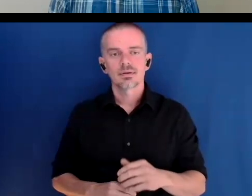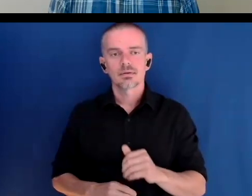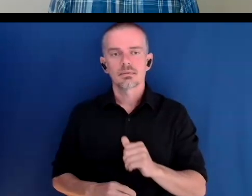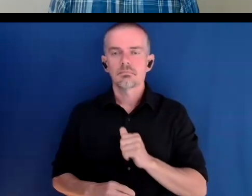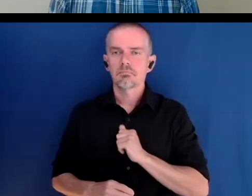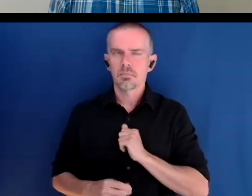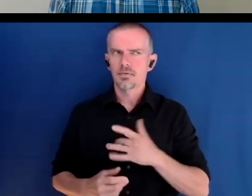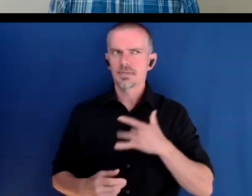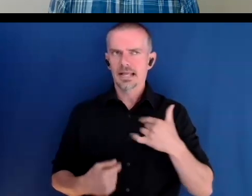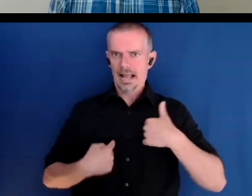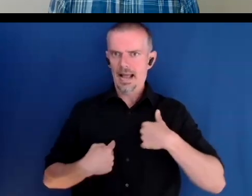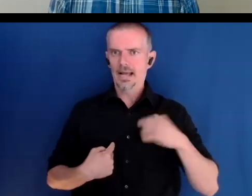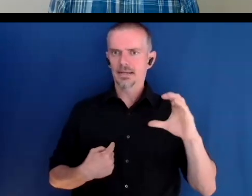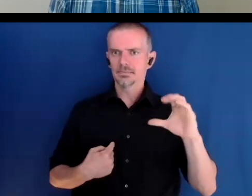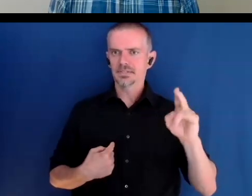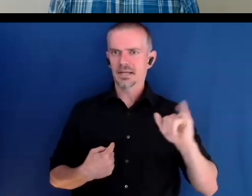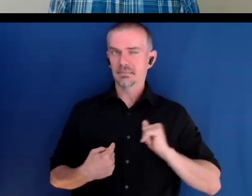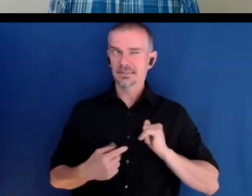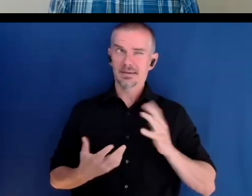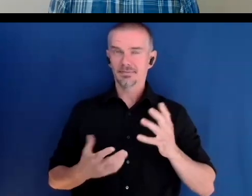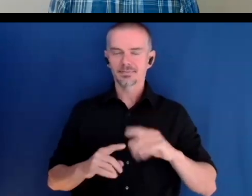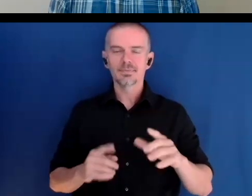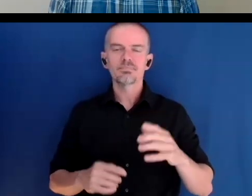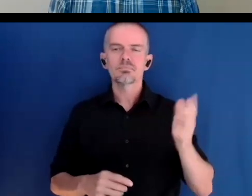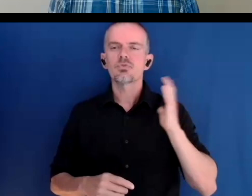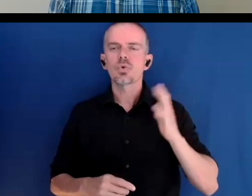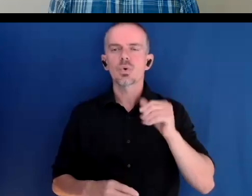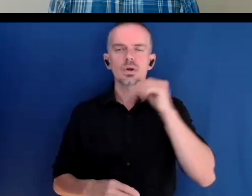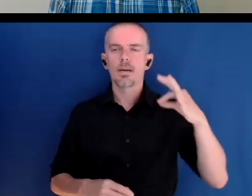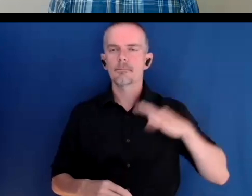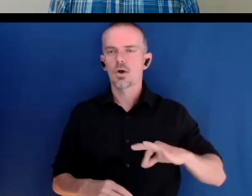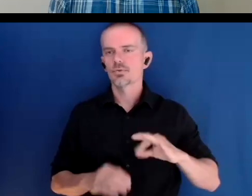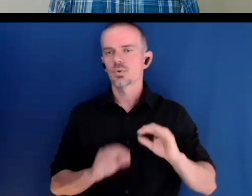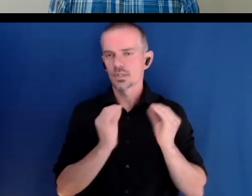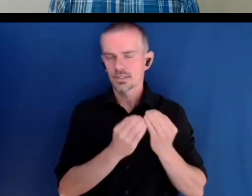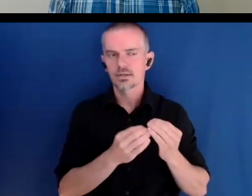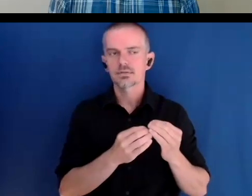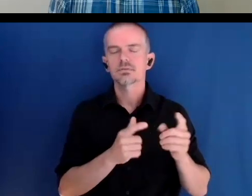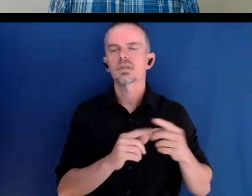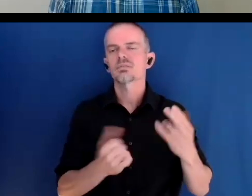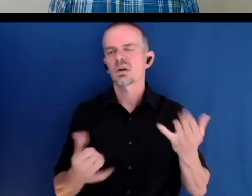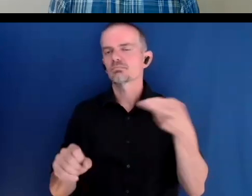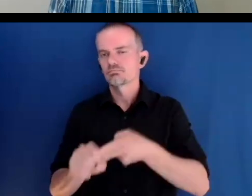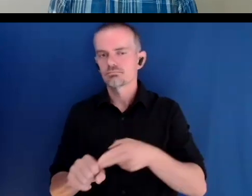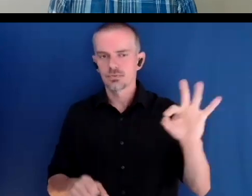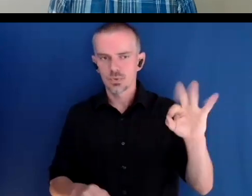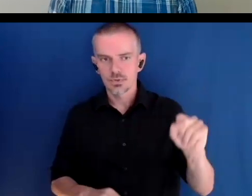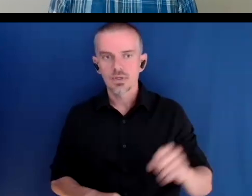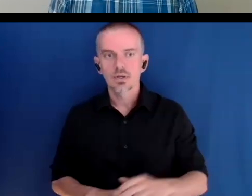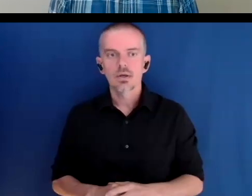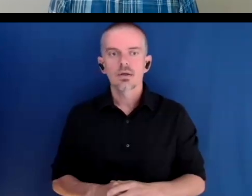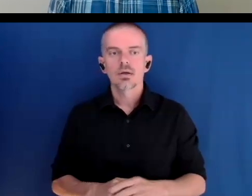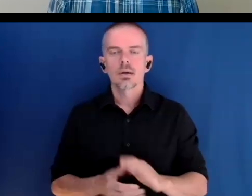community navigator. So I came from the nonprofit world before I joined the Forest Service, and I became a